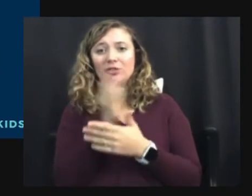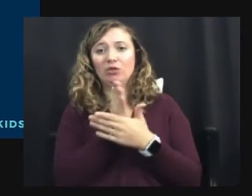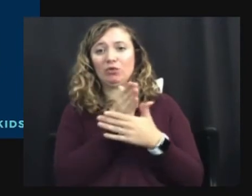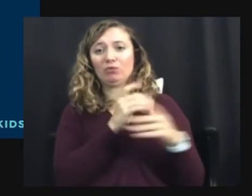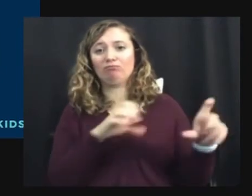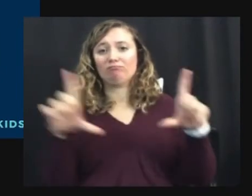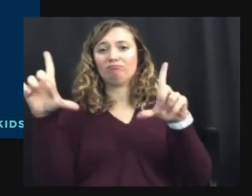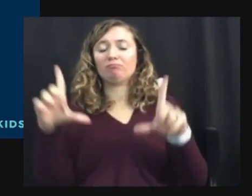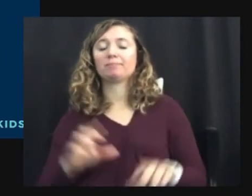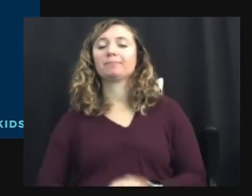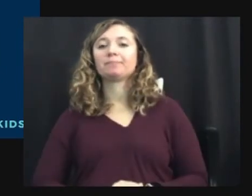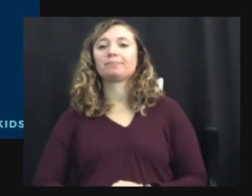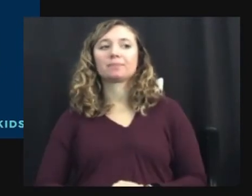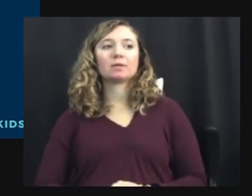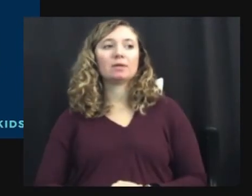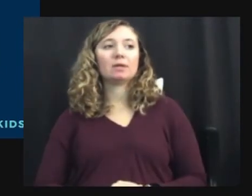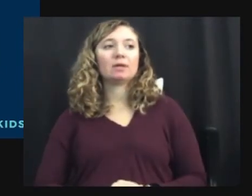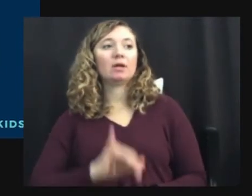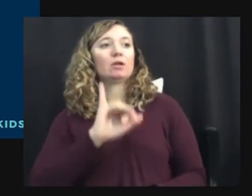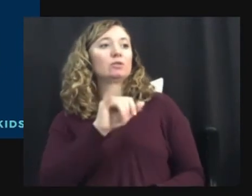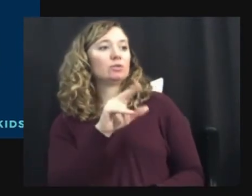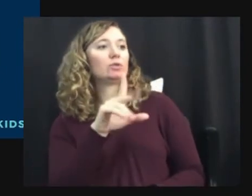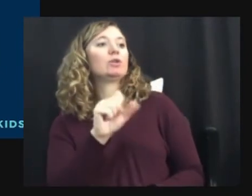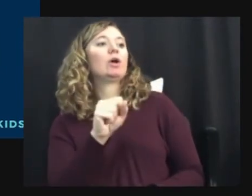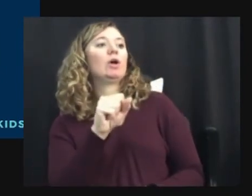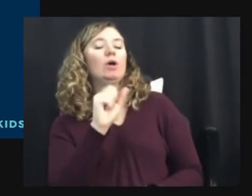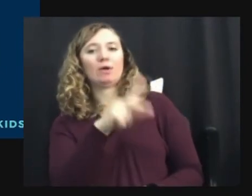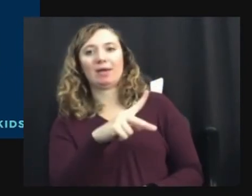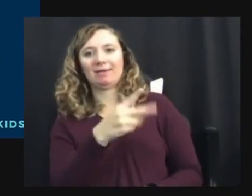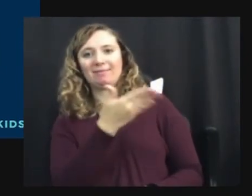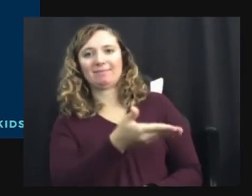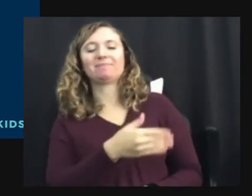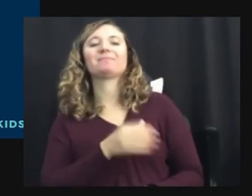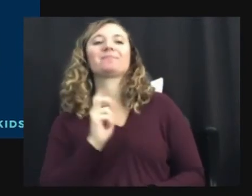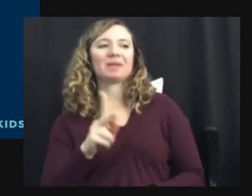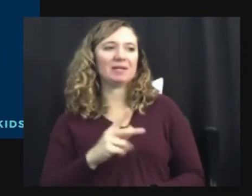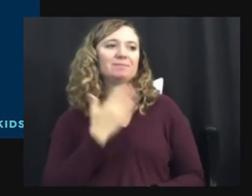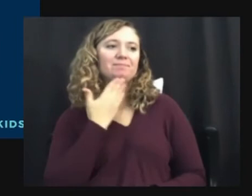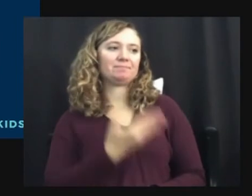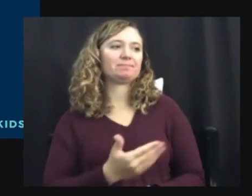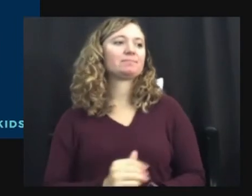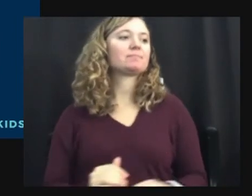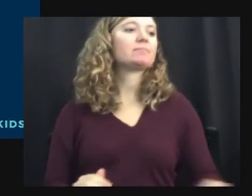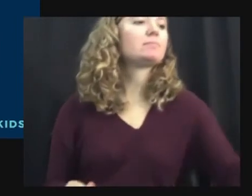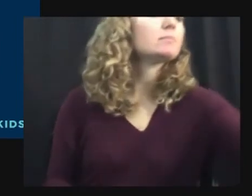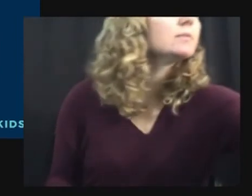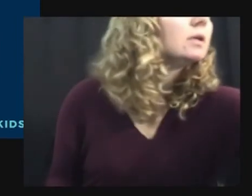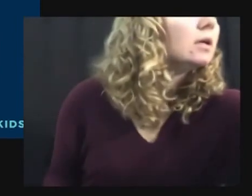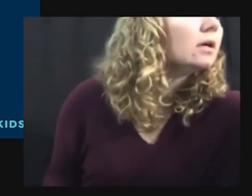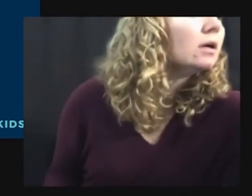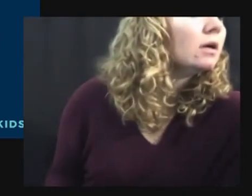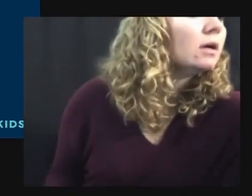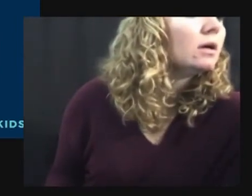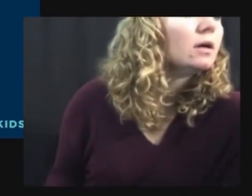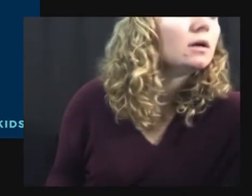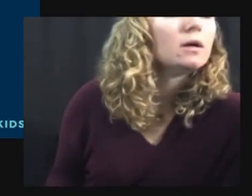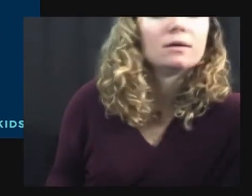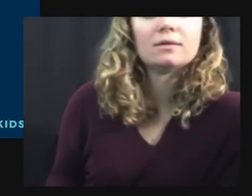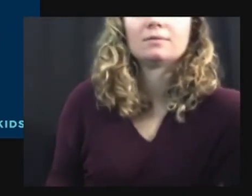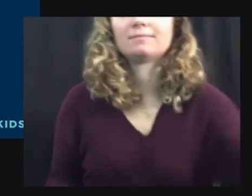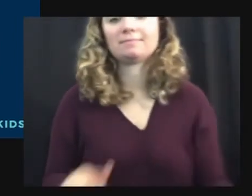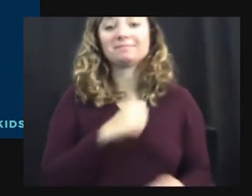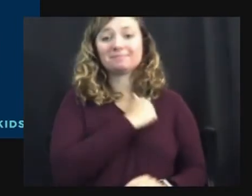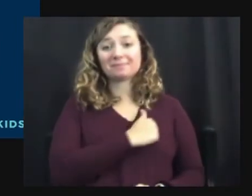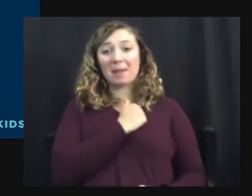So, oh, you're there. Good. Sorry. You're okay. What happened, but Zoom updated recently and